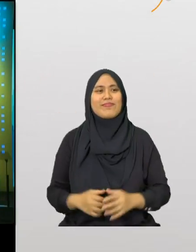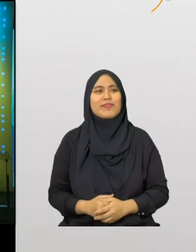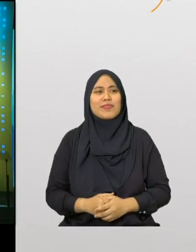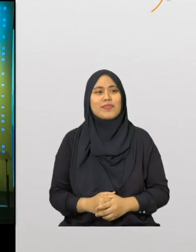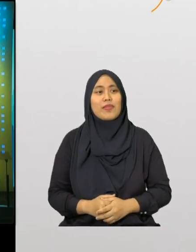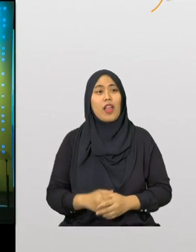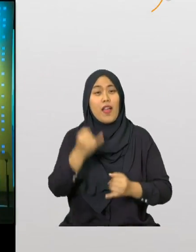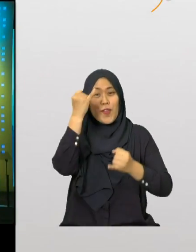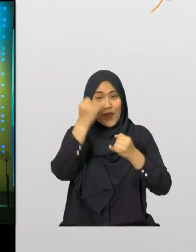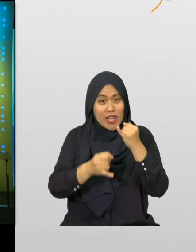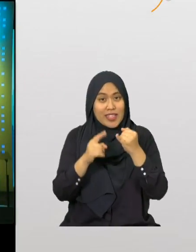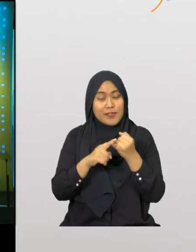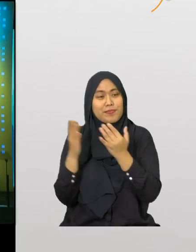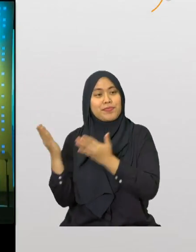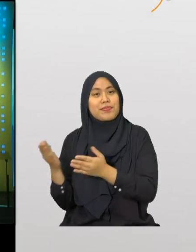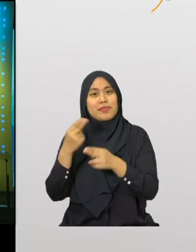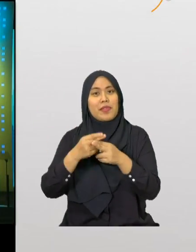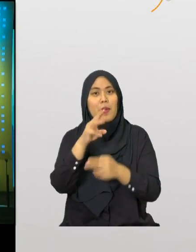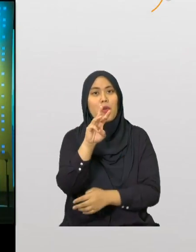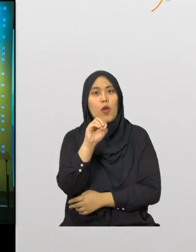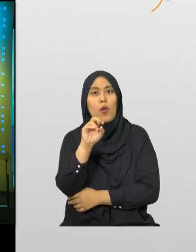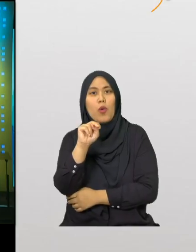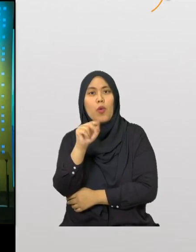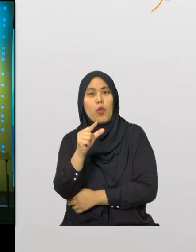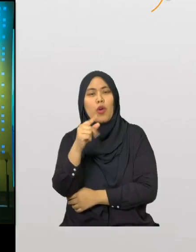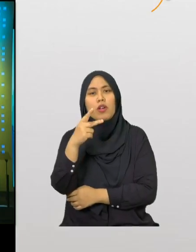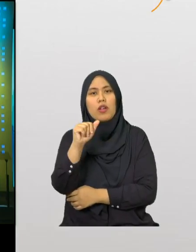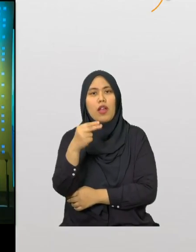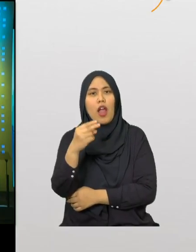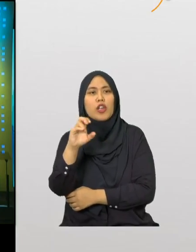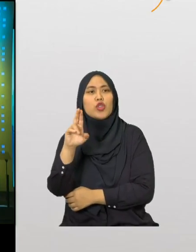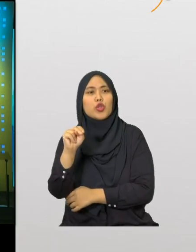And finally, Wong Kah-chun, a conductor and composer.